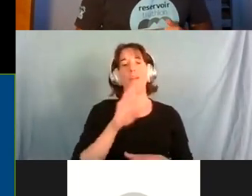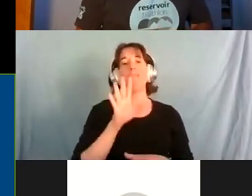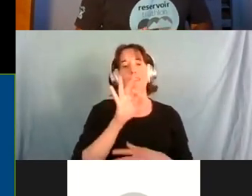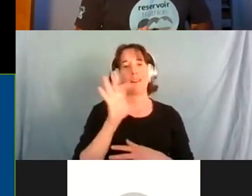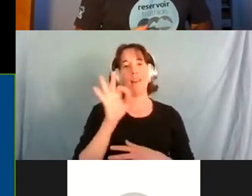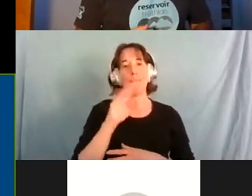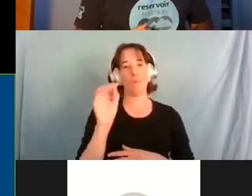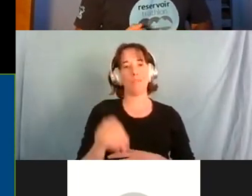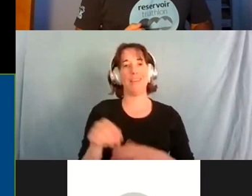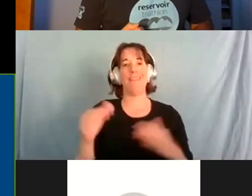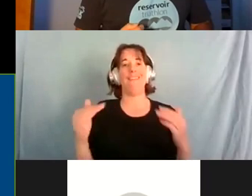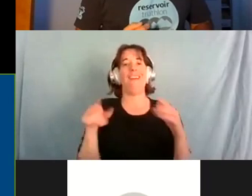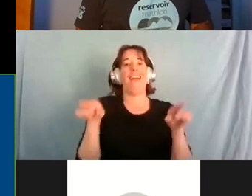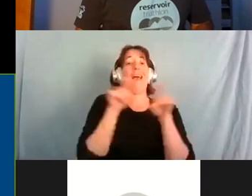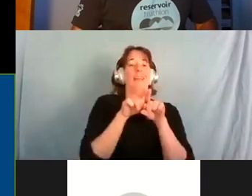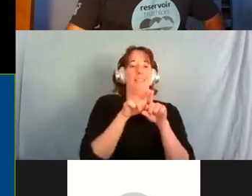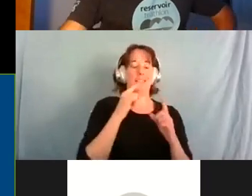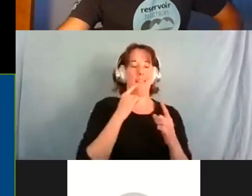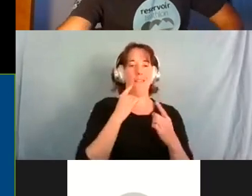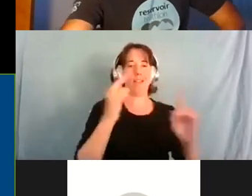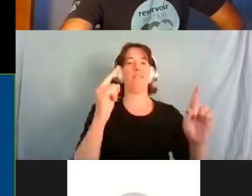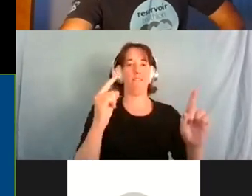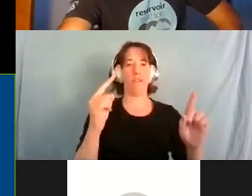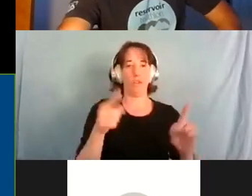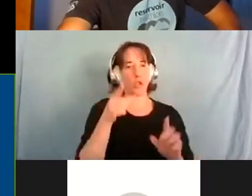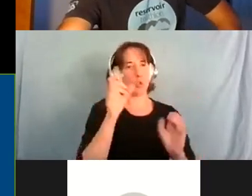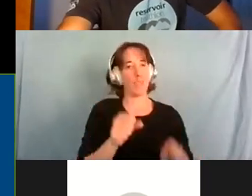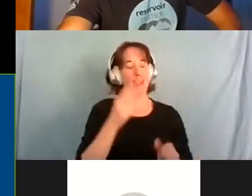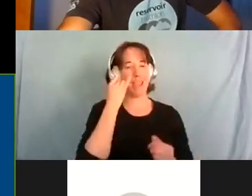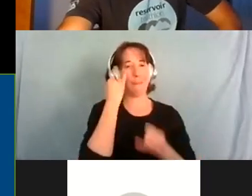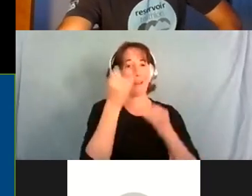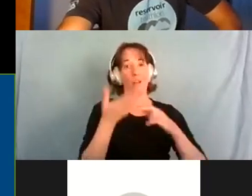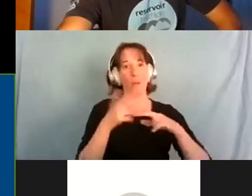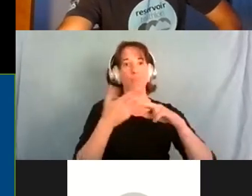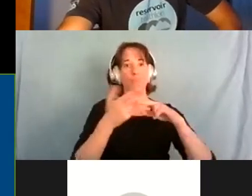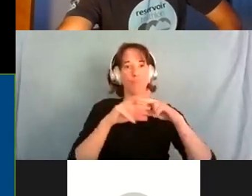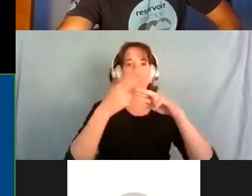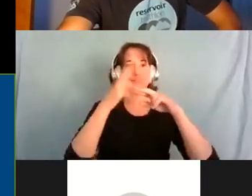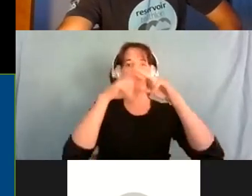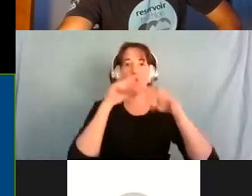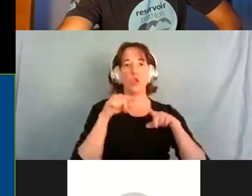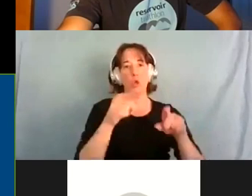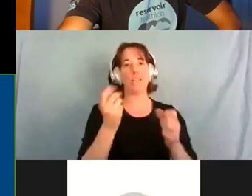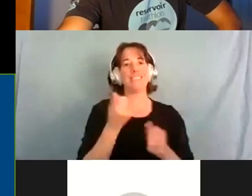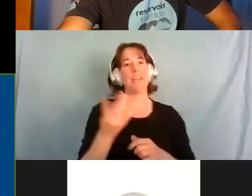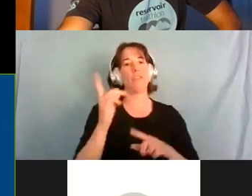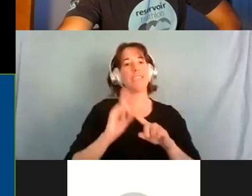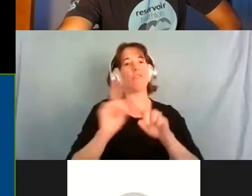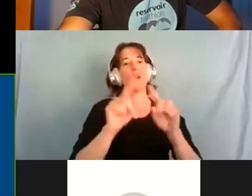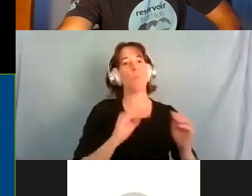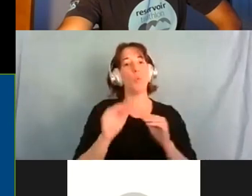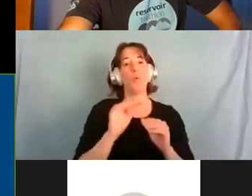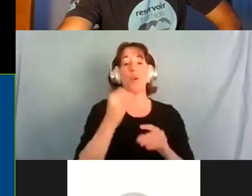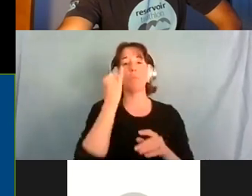effective. And you can imagine with that compounding on itself over like a bunch of different moves, like your 100th move will be like